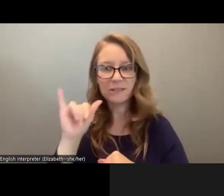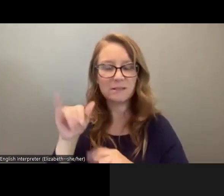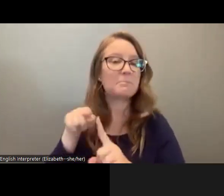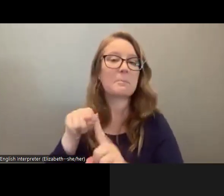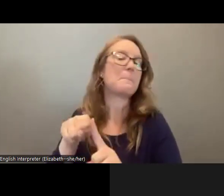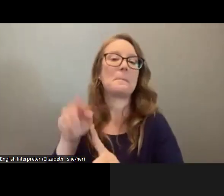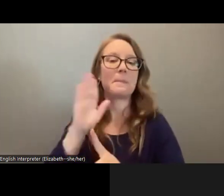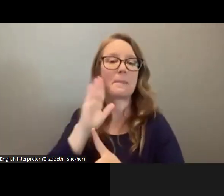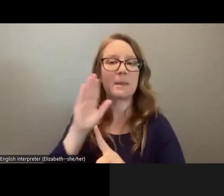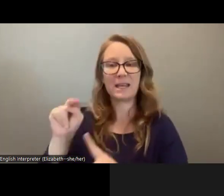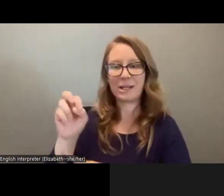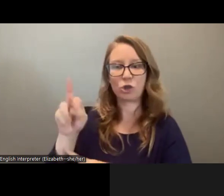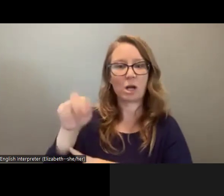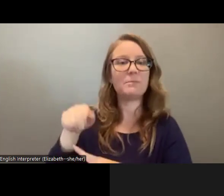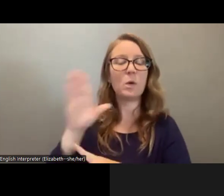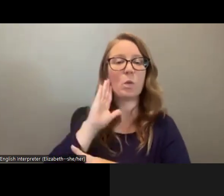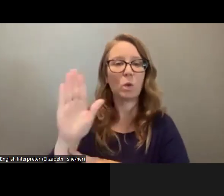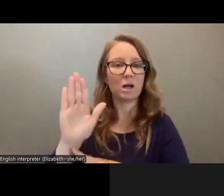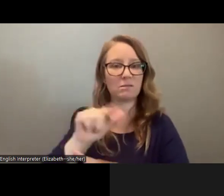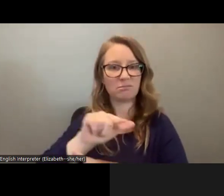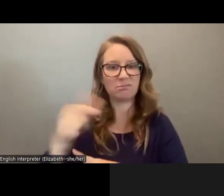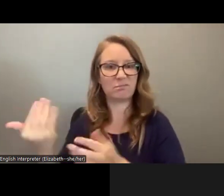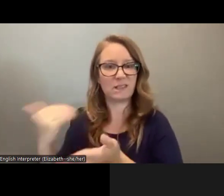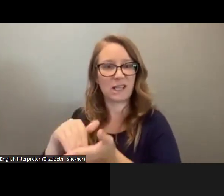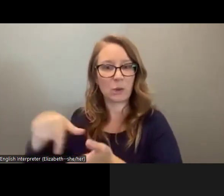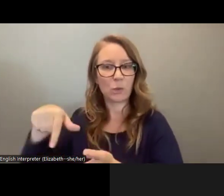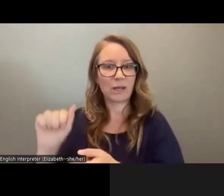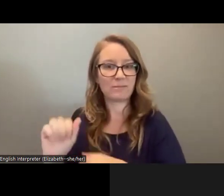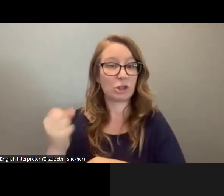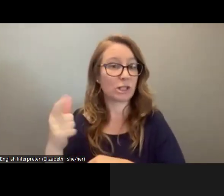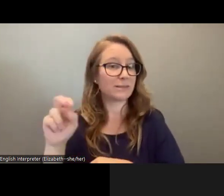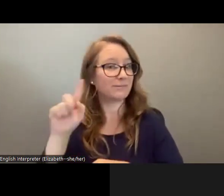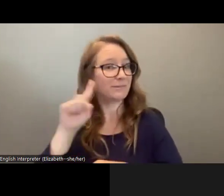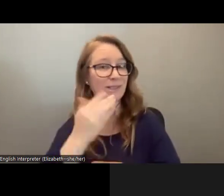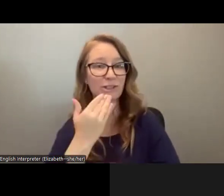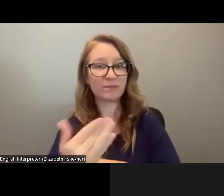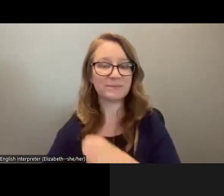ahead and hear from Nedra, and then we can pivot back to the Q&A. Yeah, sounds good.